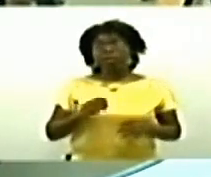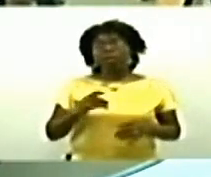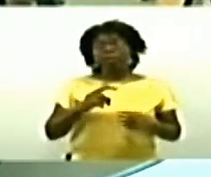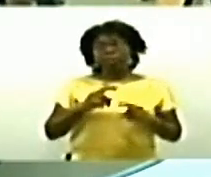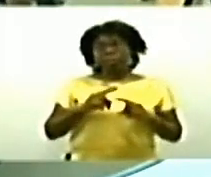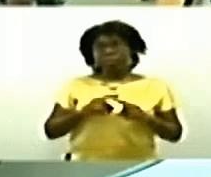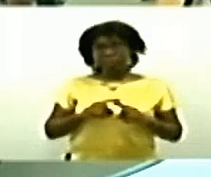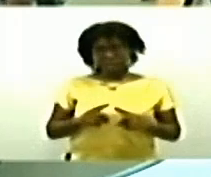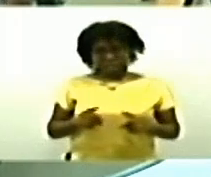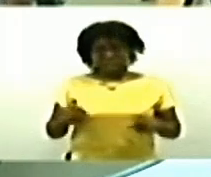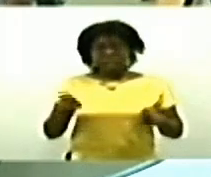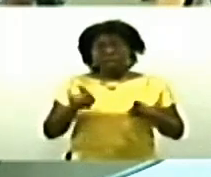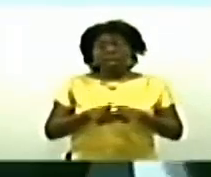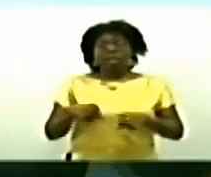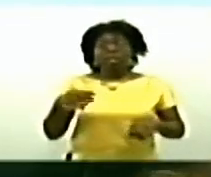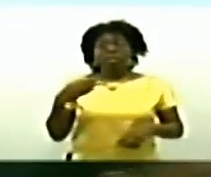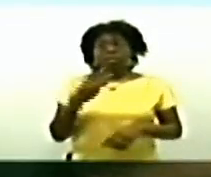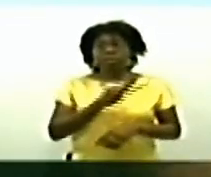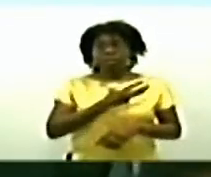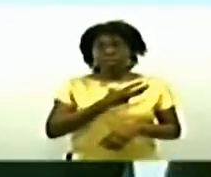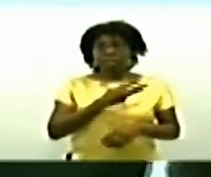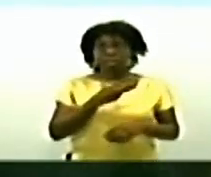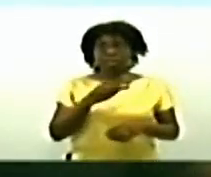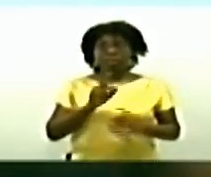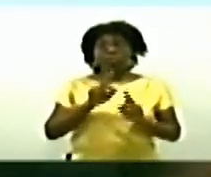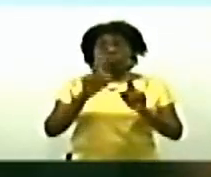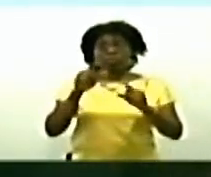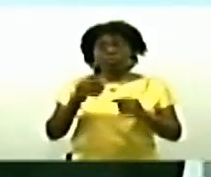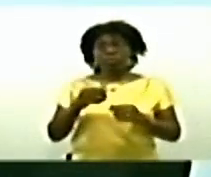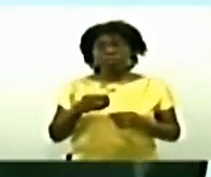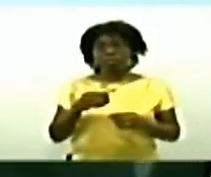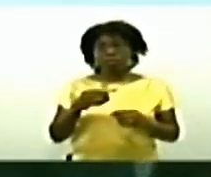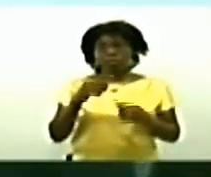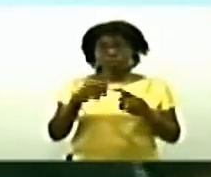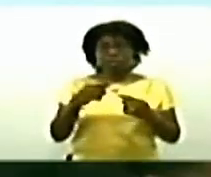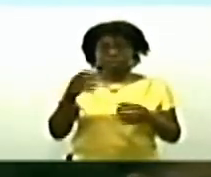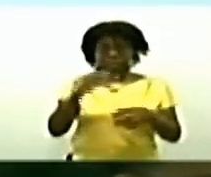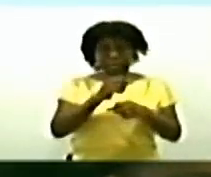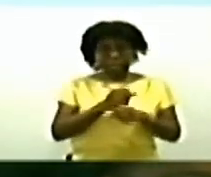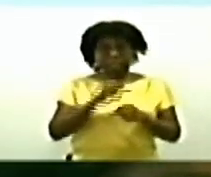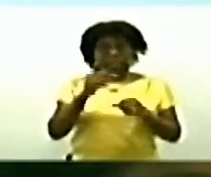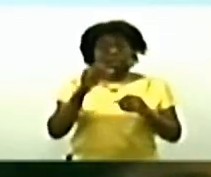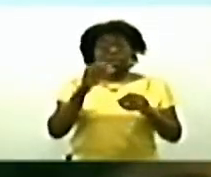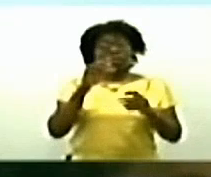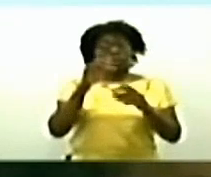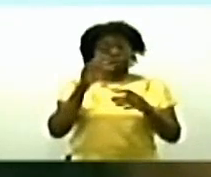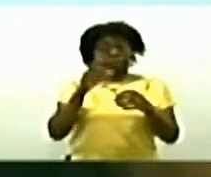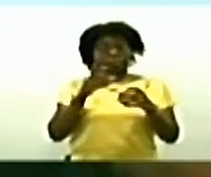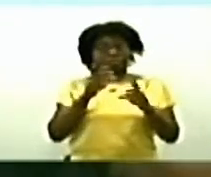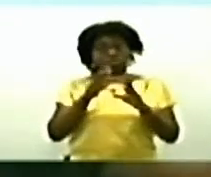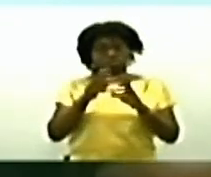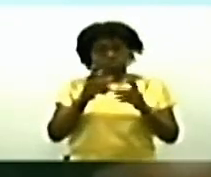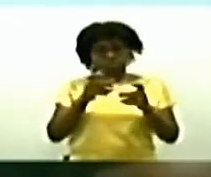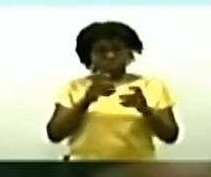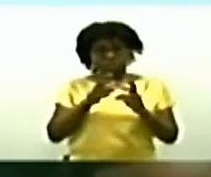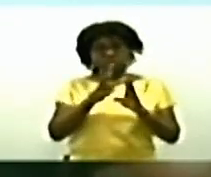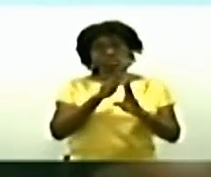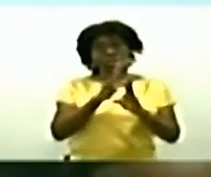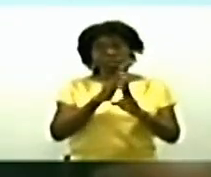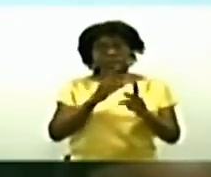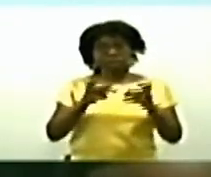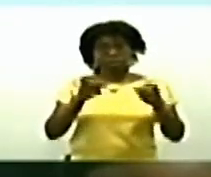as we move forward to getting the wardens in place, I want us